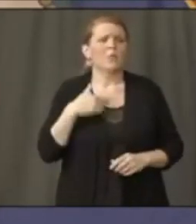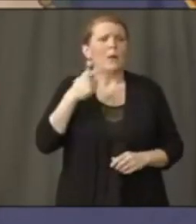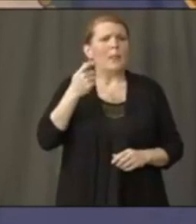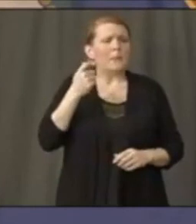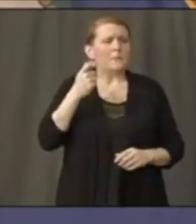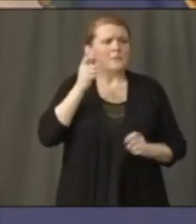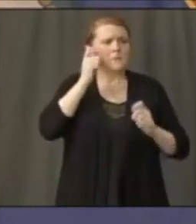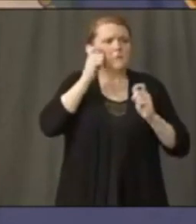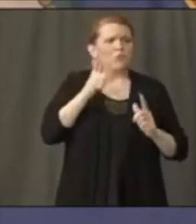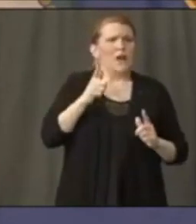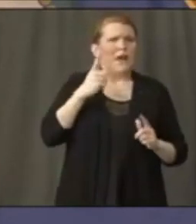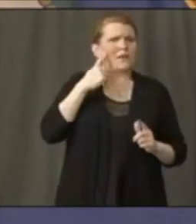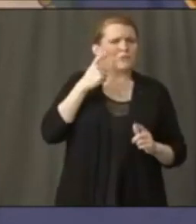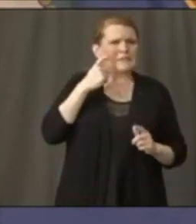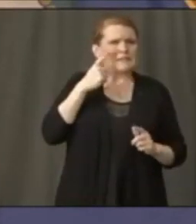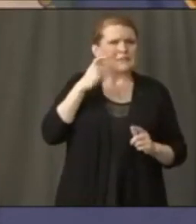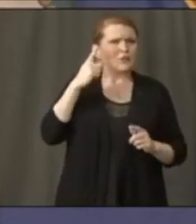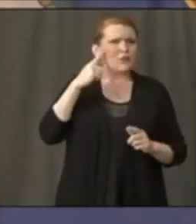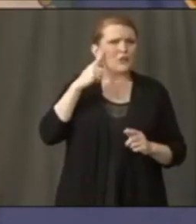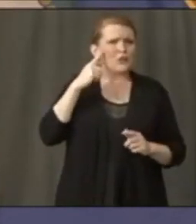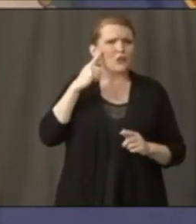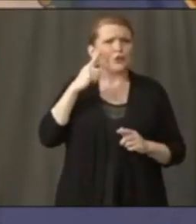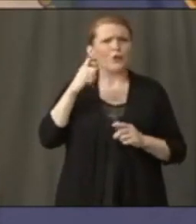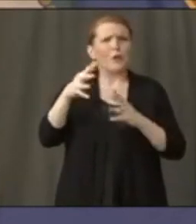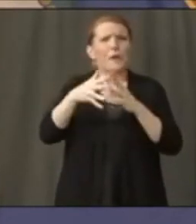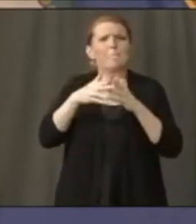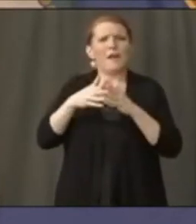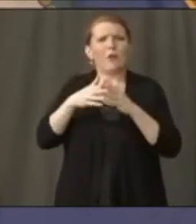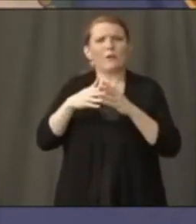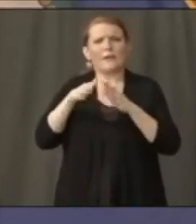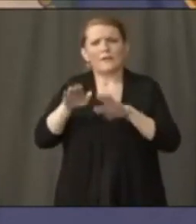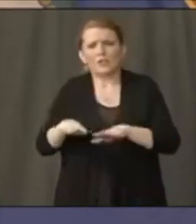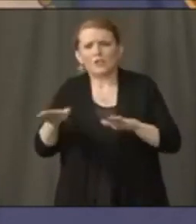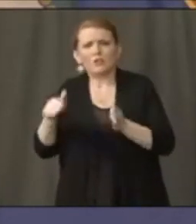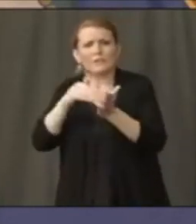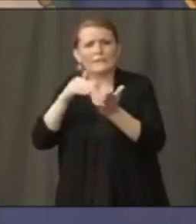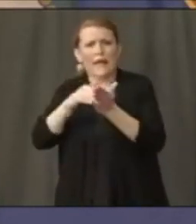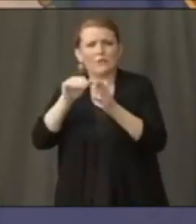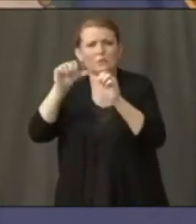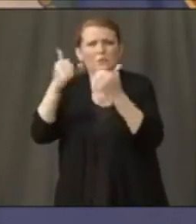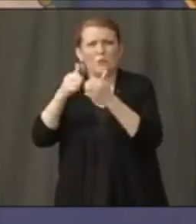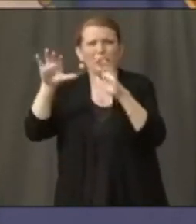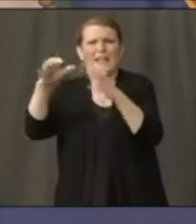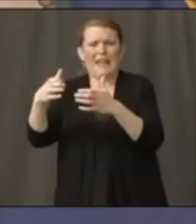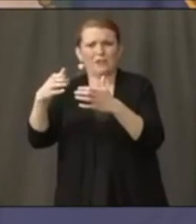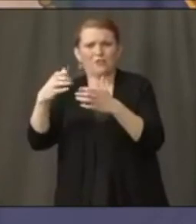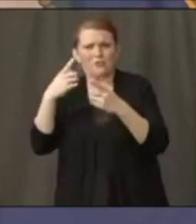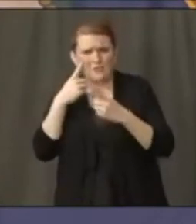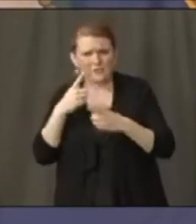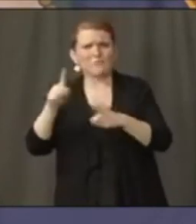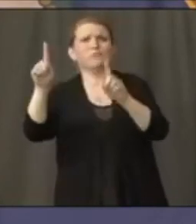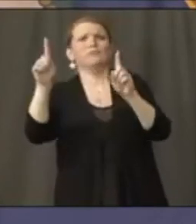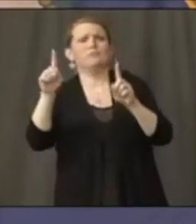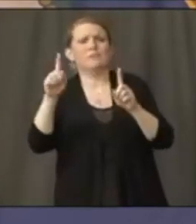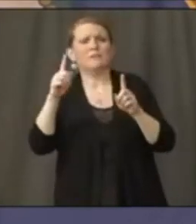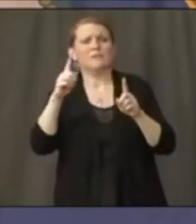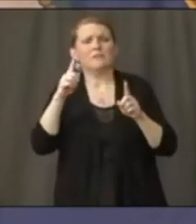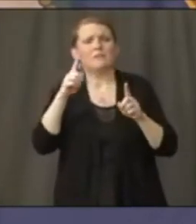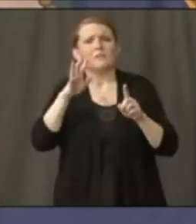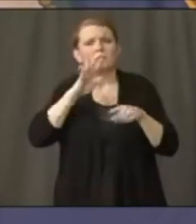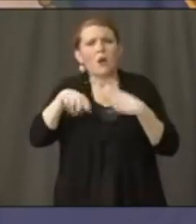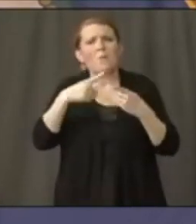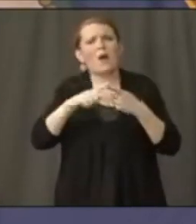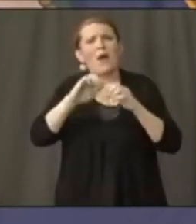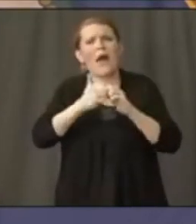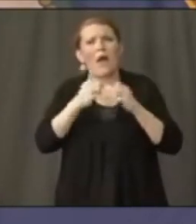fewer kids today getting vaccinated than they were before the pandemic, and there were fewer than last year as well. And vaccinations